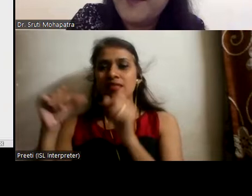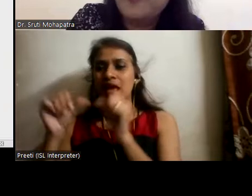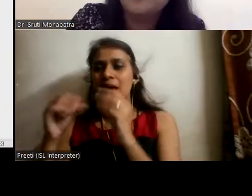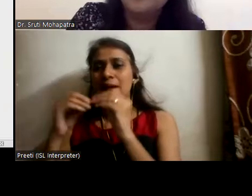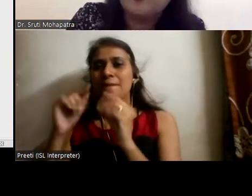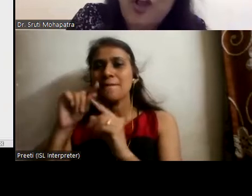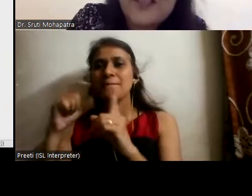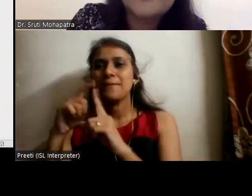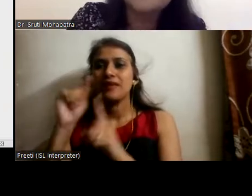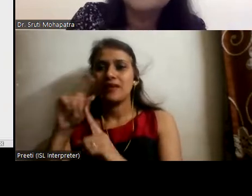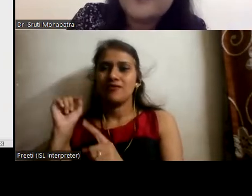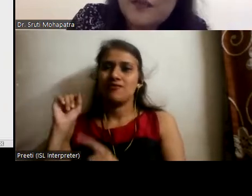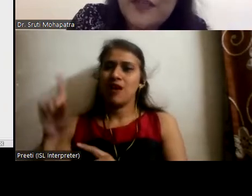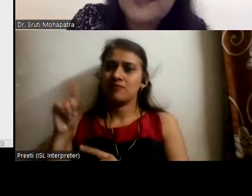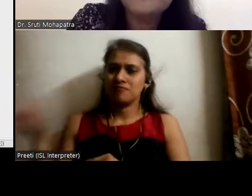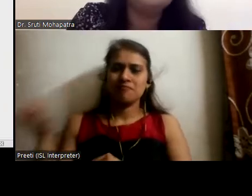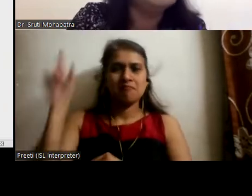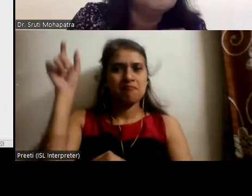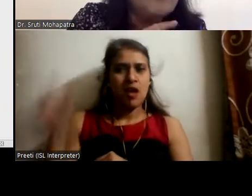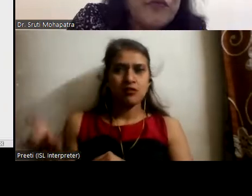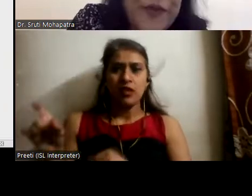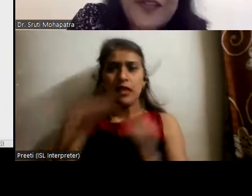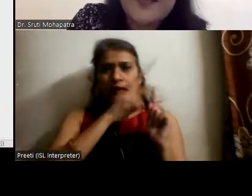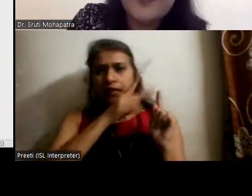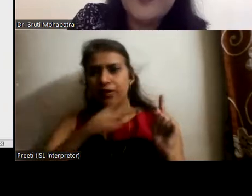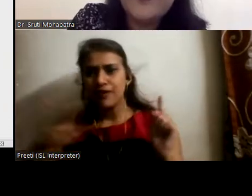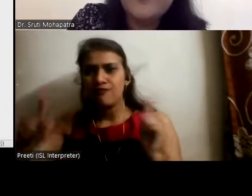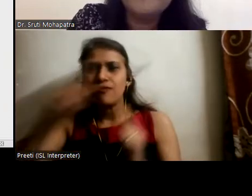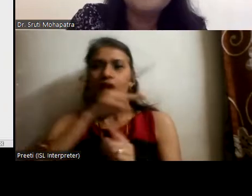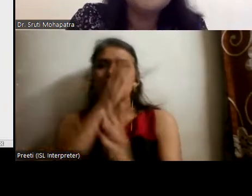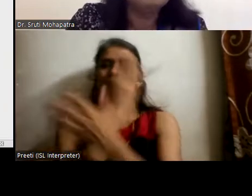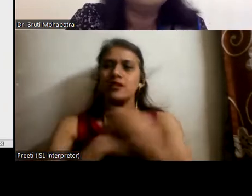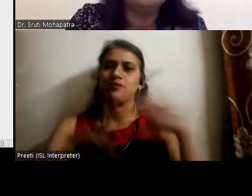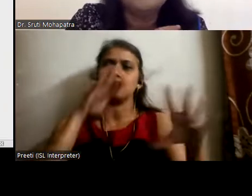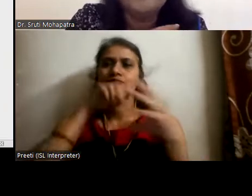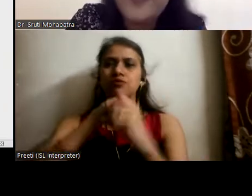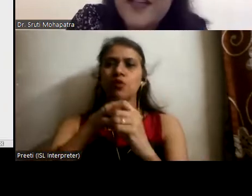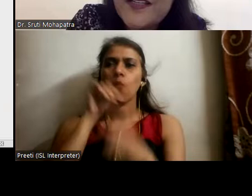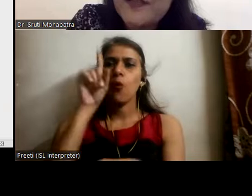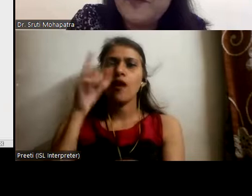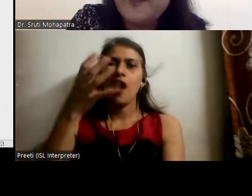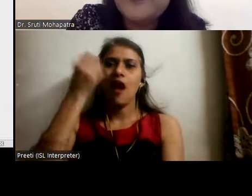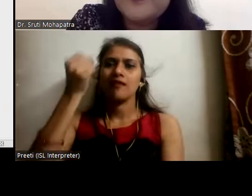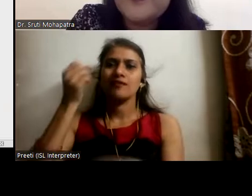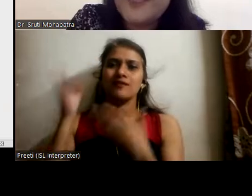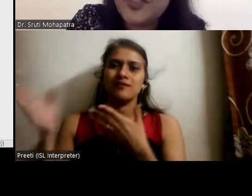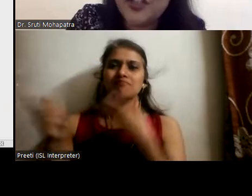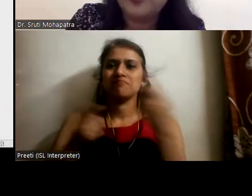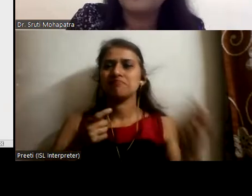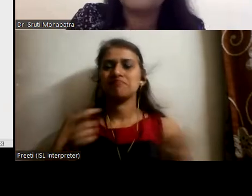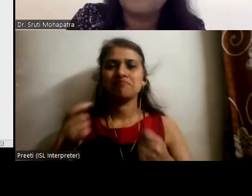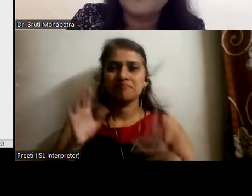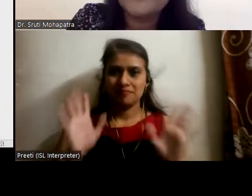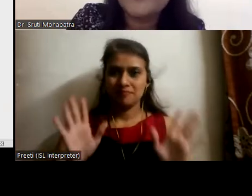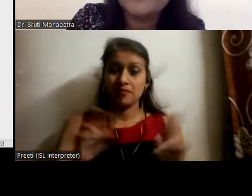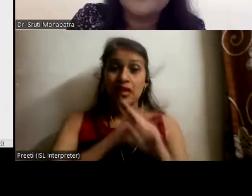bring about cross disability movement in India by bringing Disabled People's International to